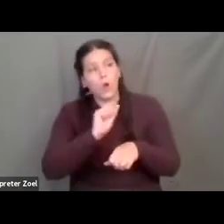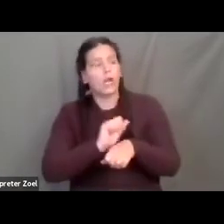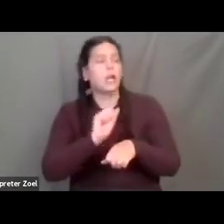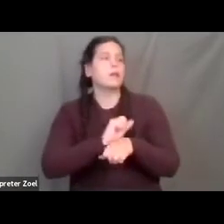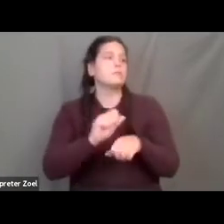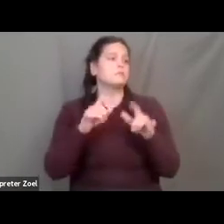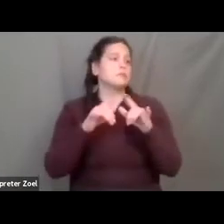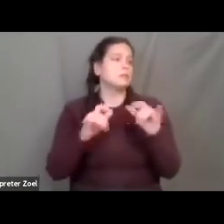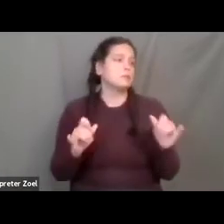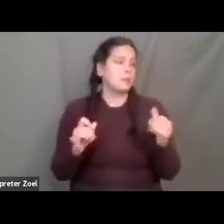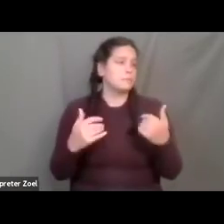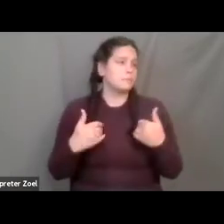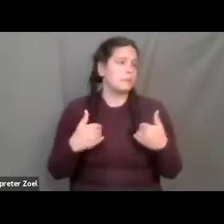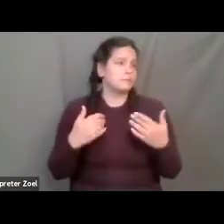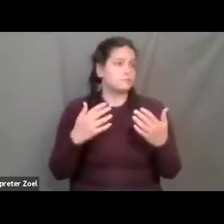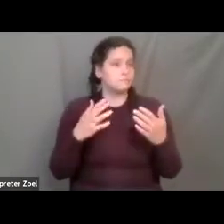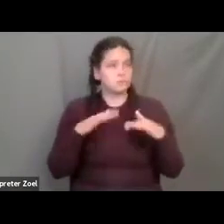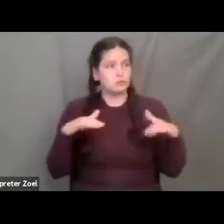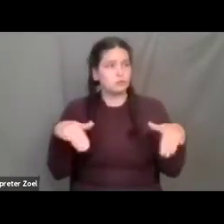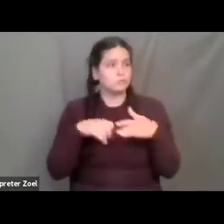eggs too, probably.